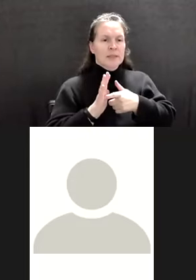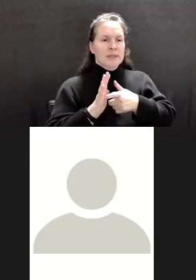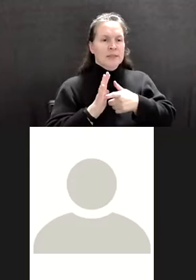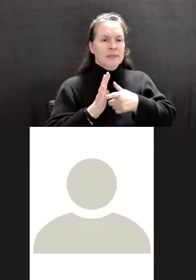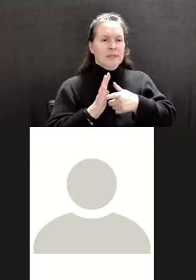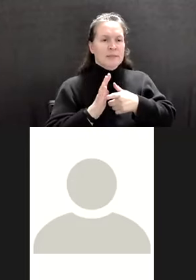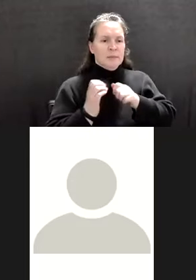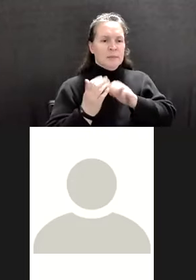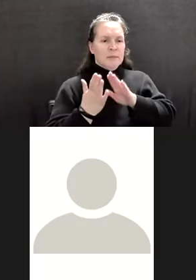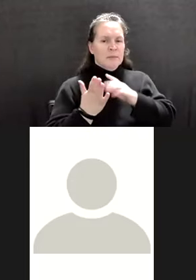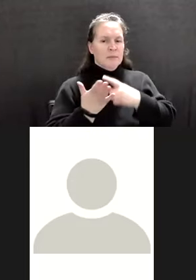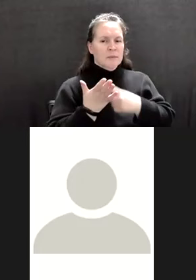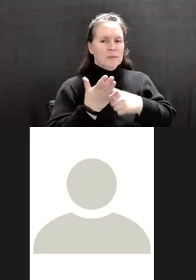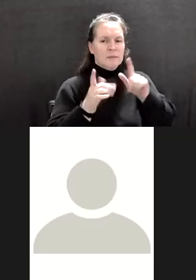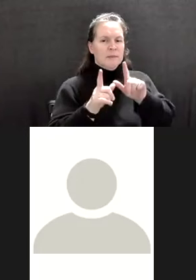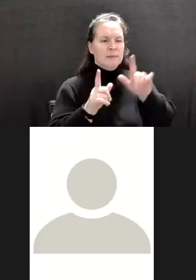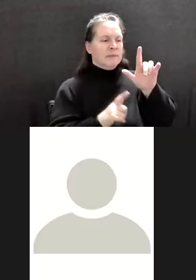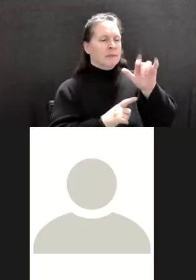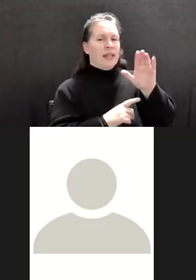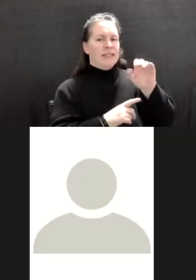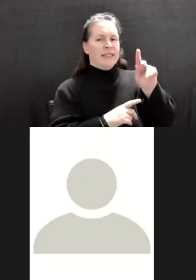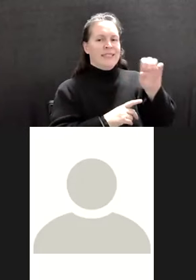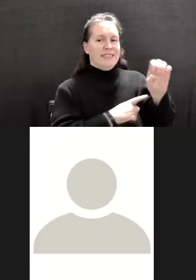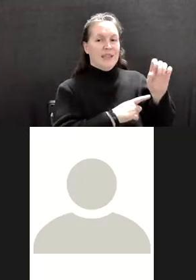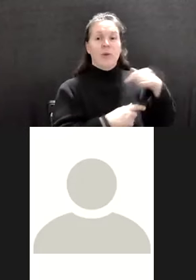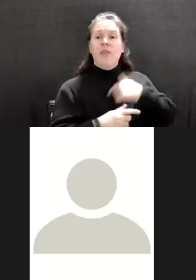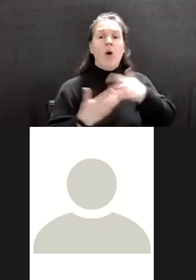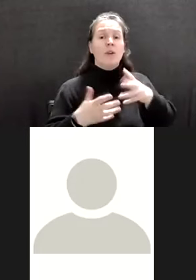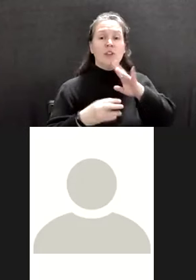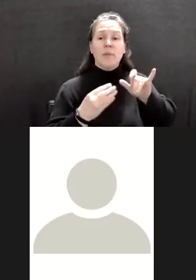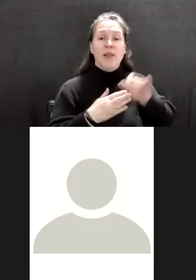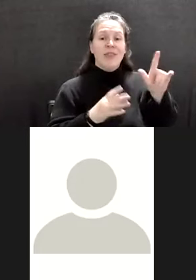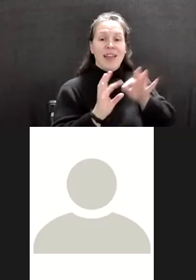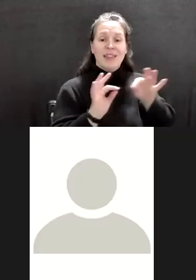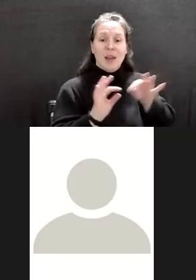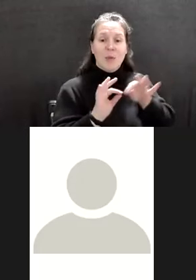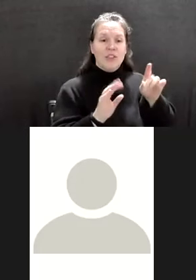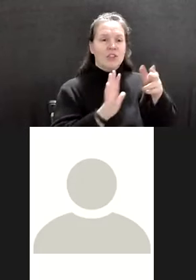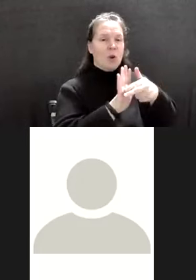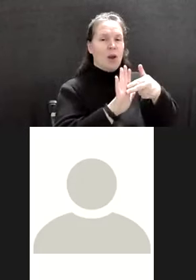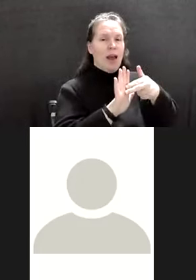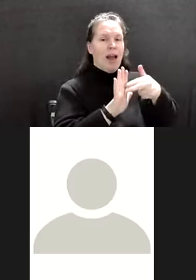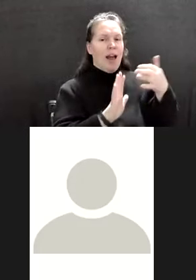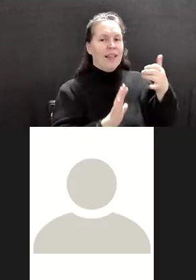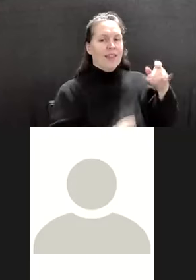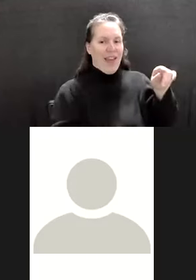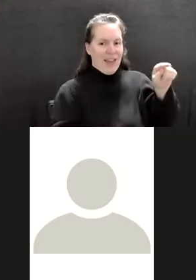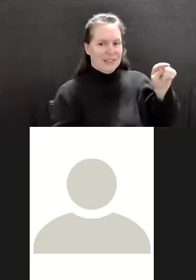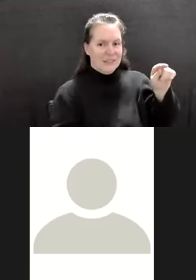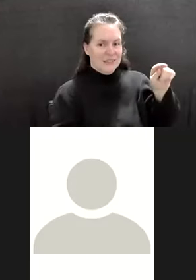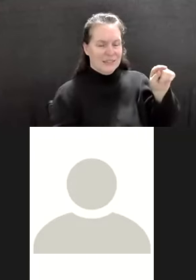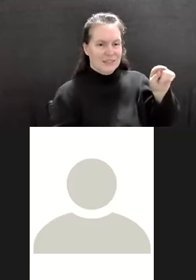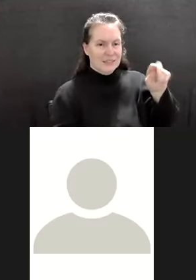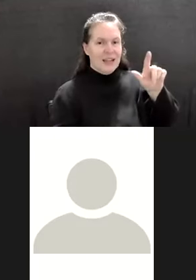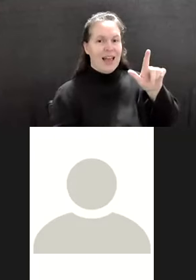which that's language that we already talked about. So let's highlight that, Ross. And